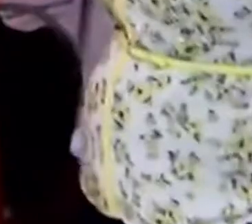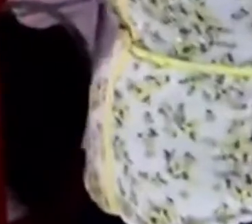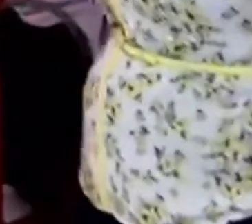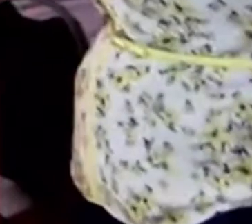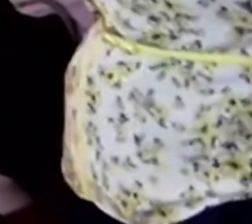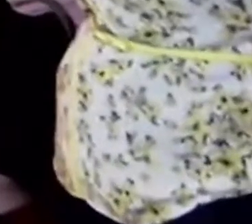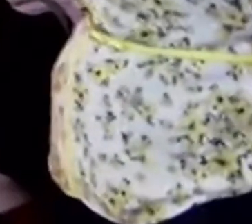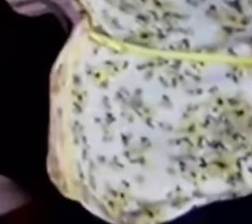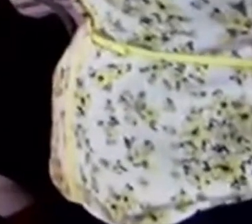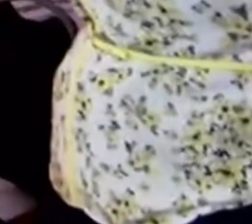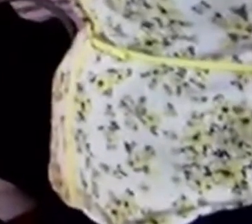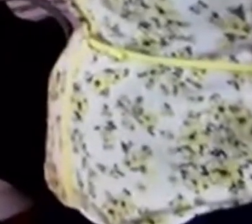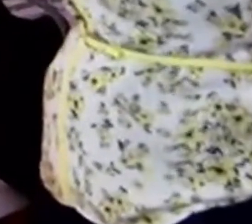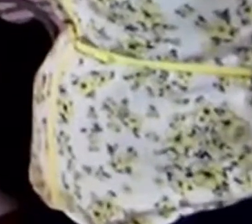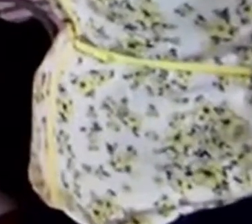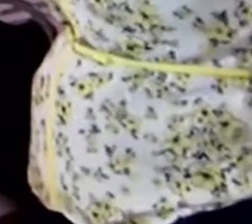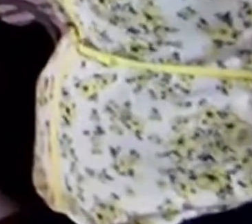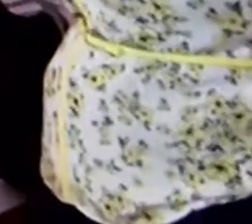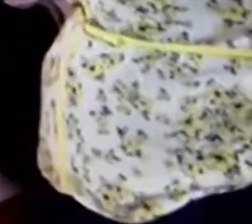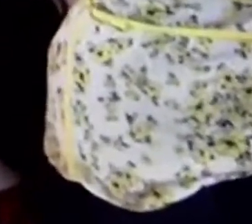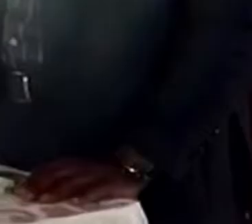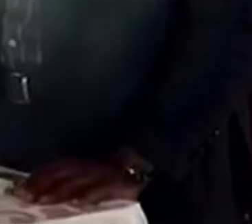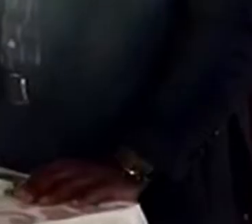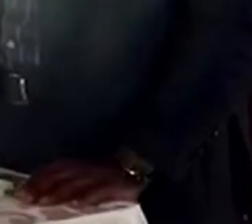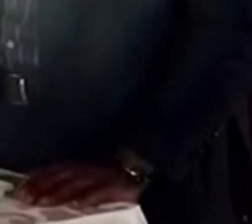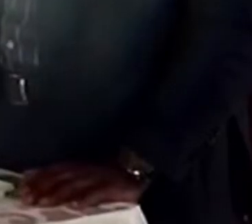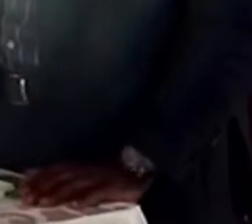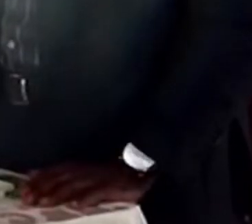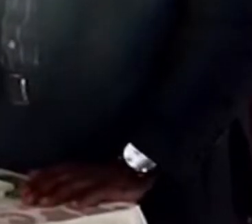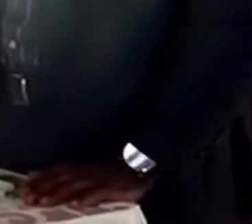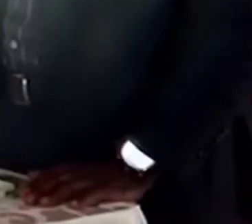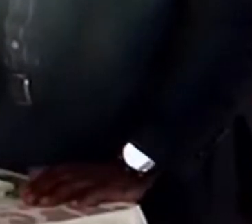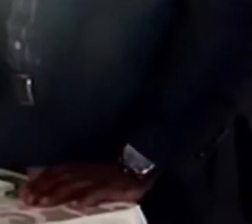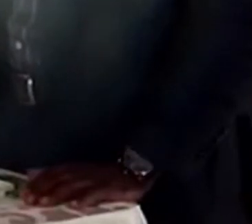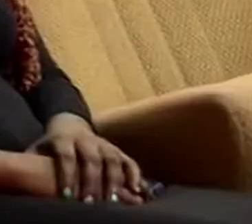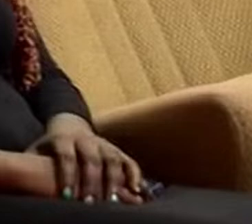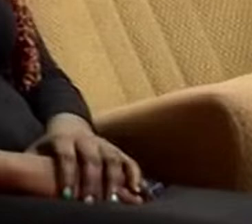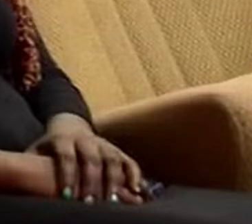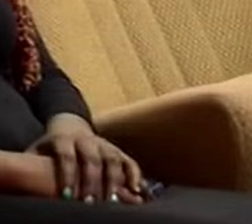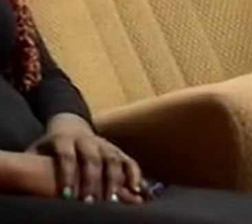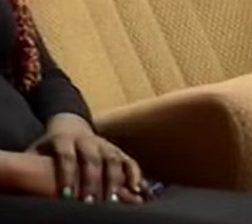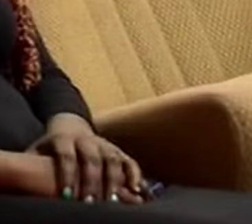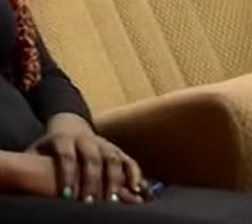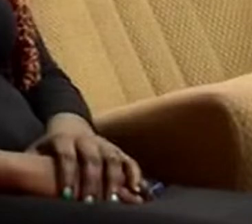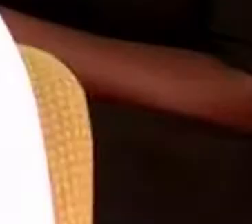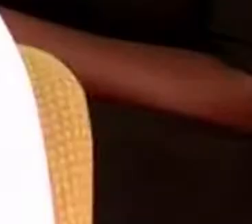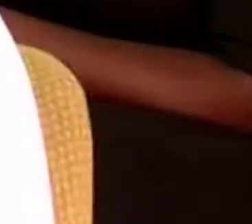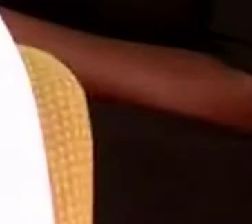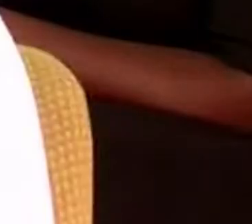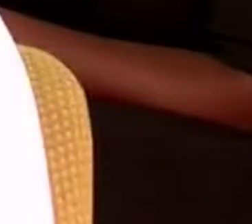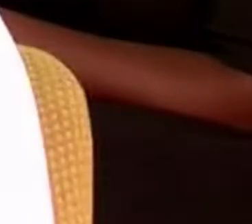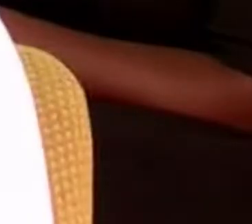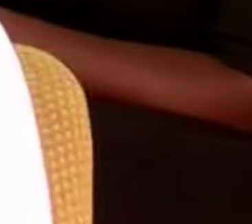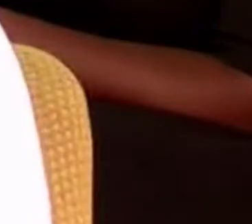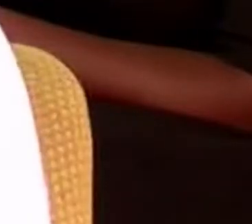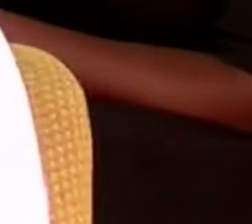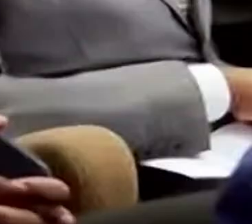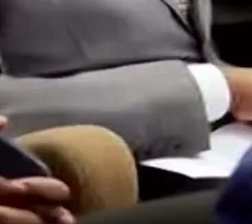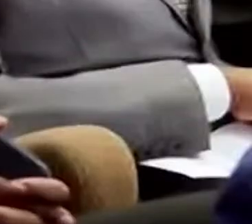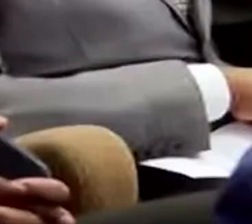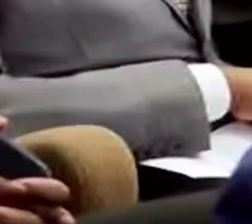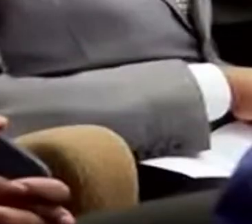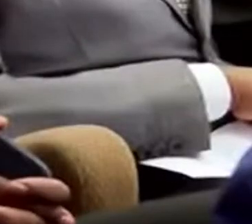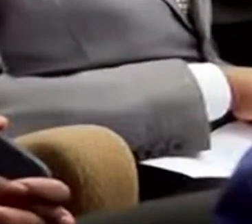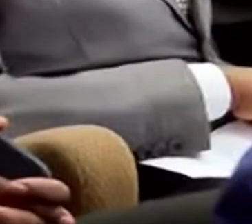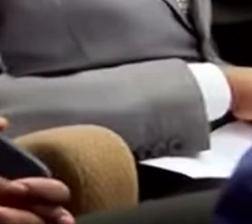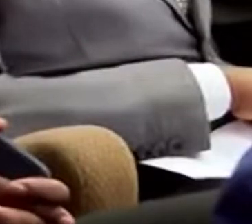The research fair, which ran from 21st to 24th November 2023 under the theme Leveraging Constituency